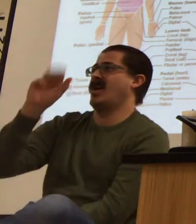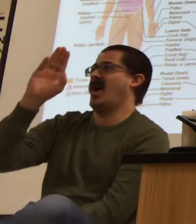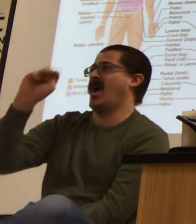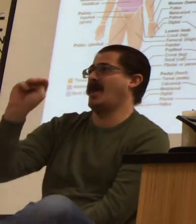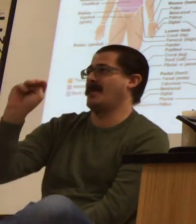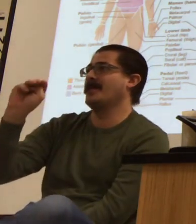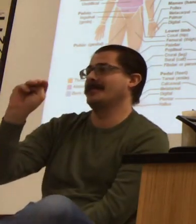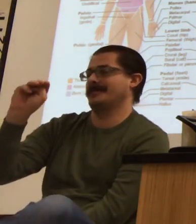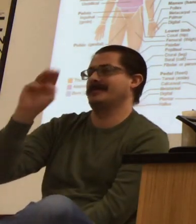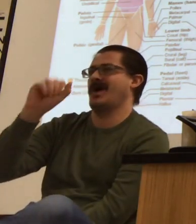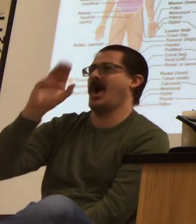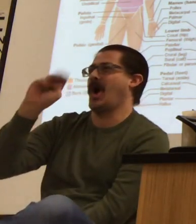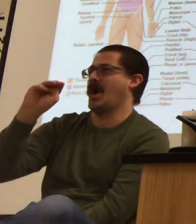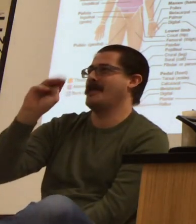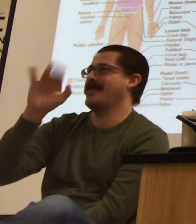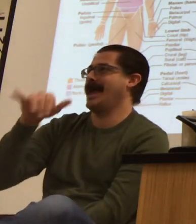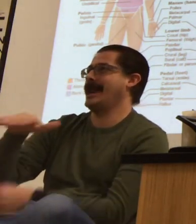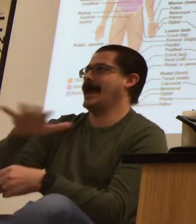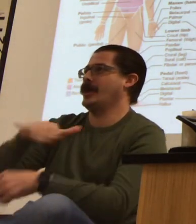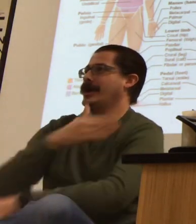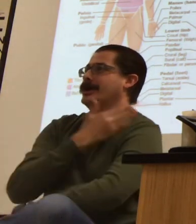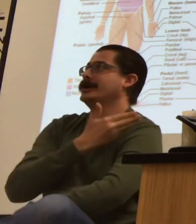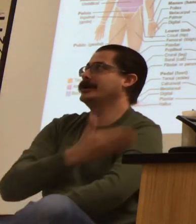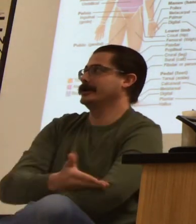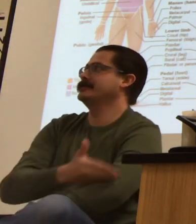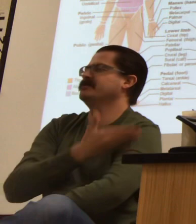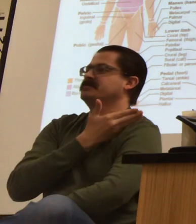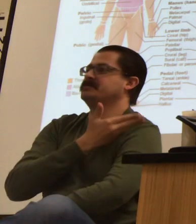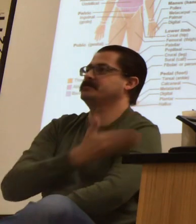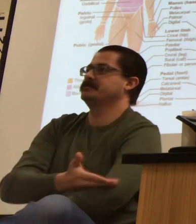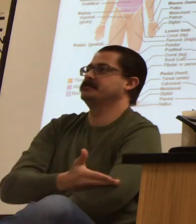the region between shoulder elbow.